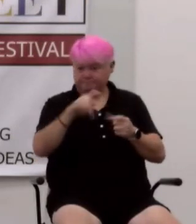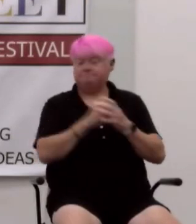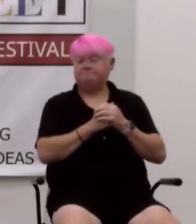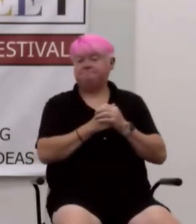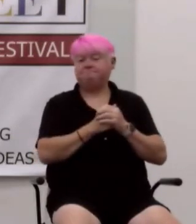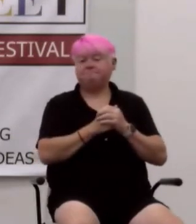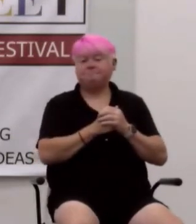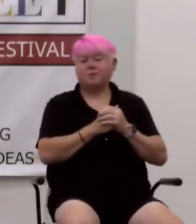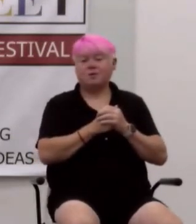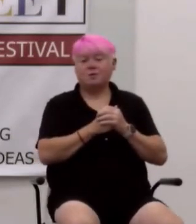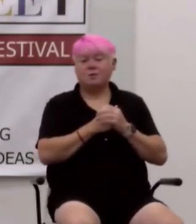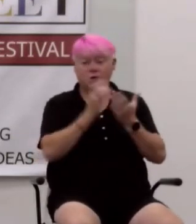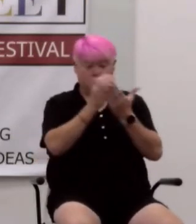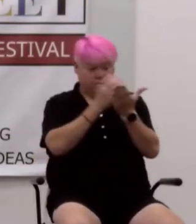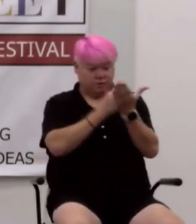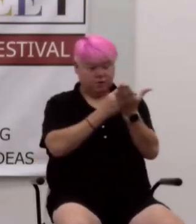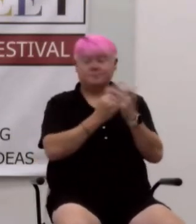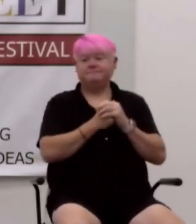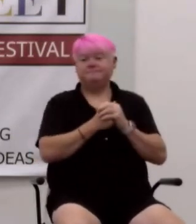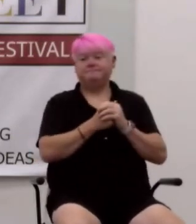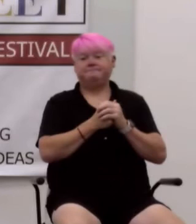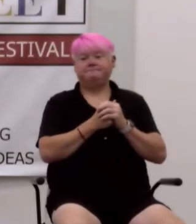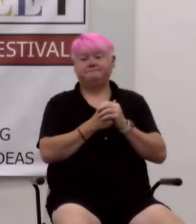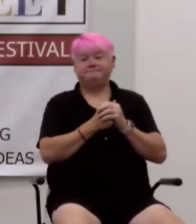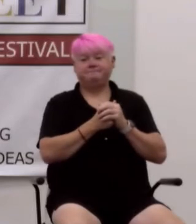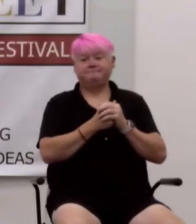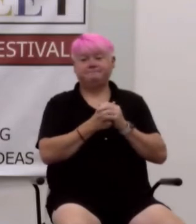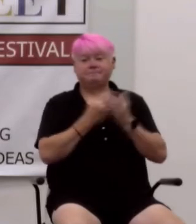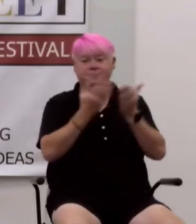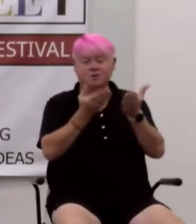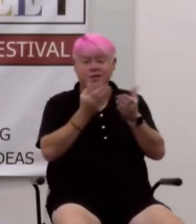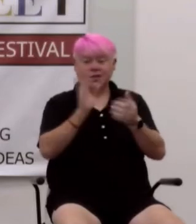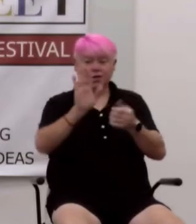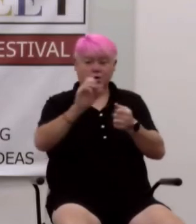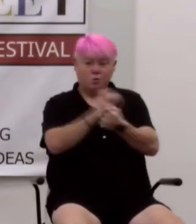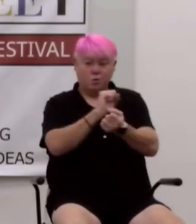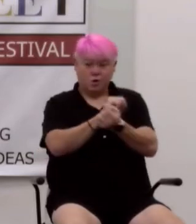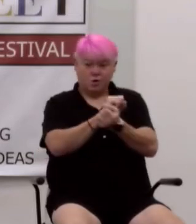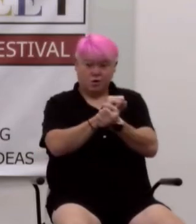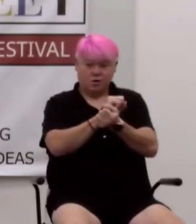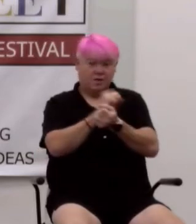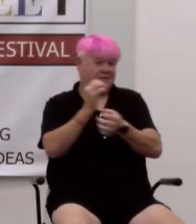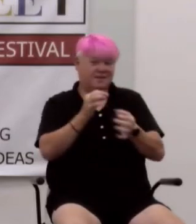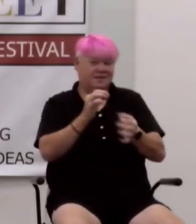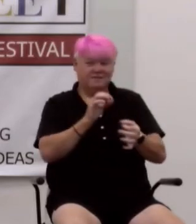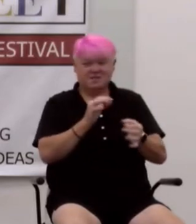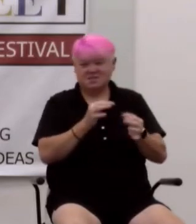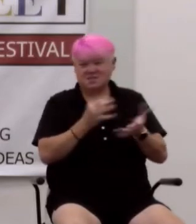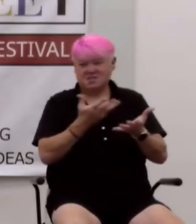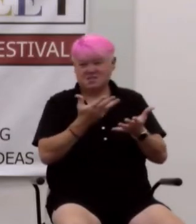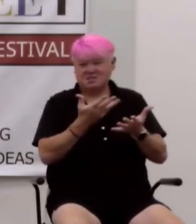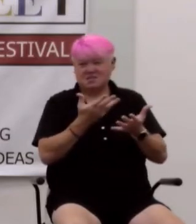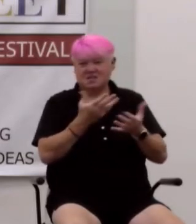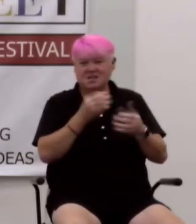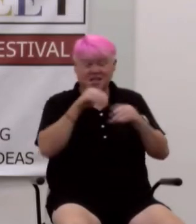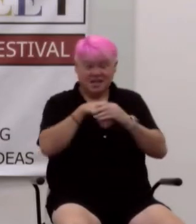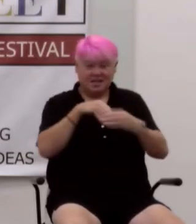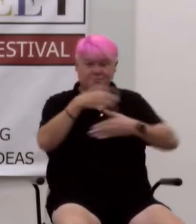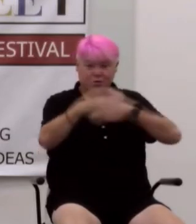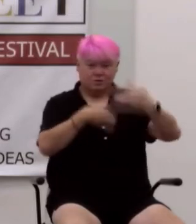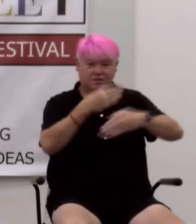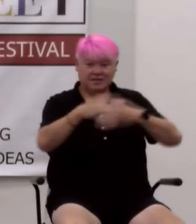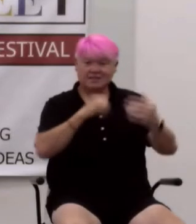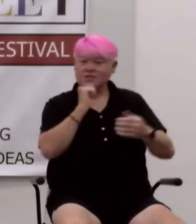It's good to present your work, even if it's in process and unfinished